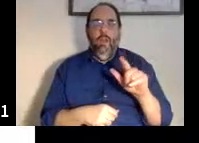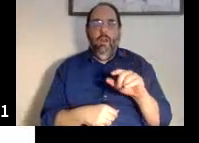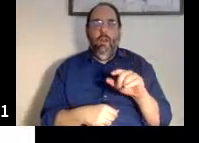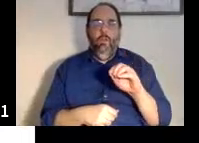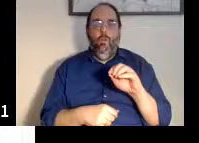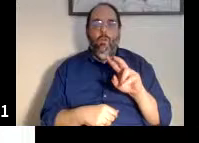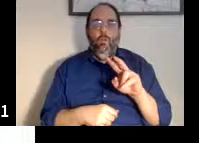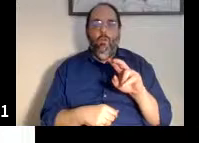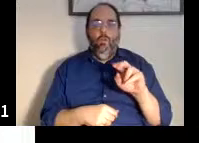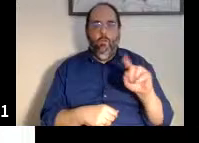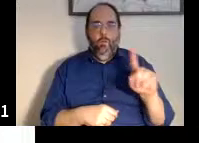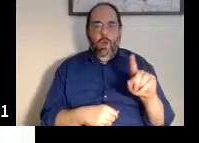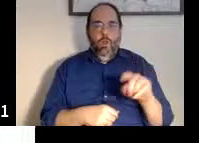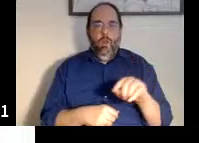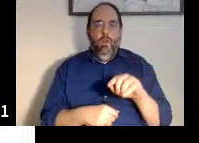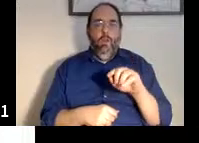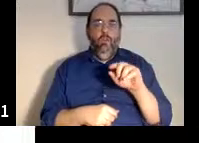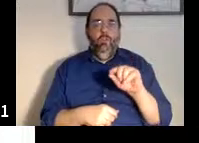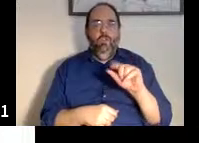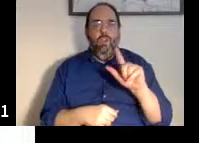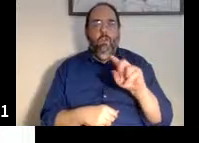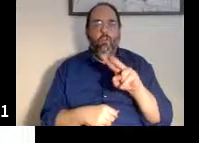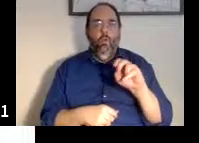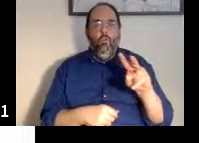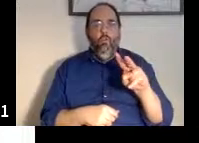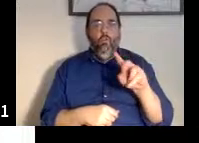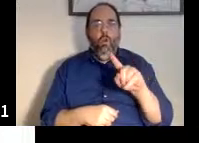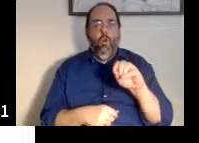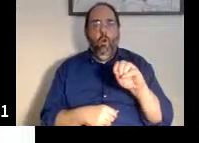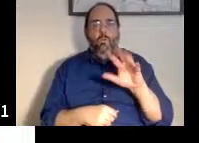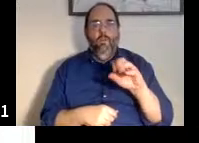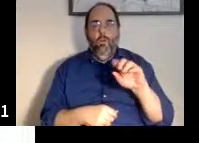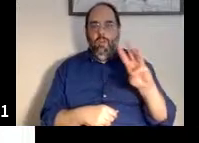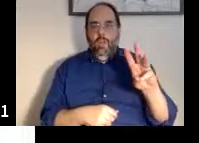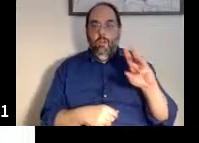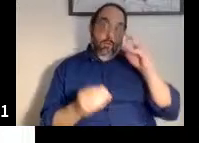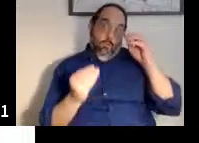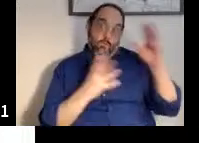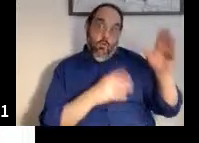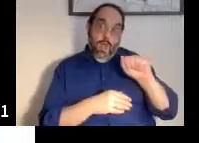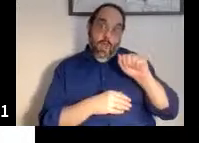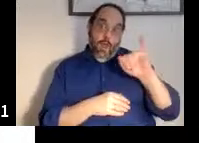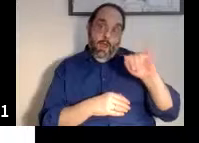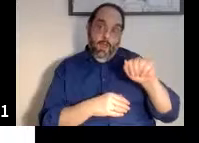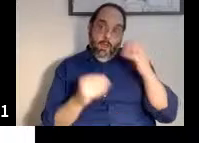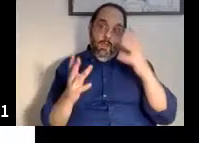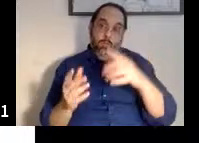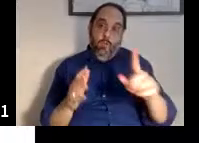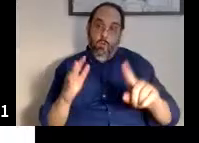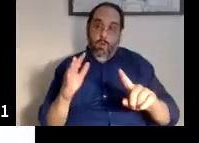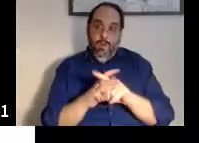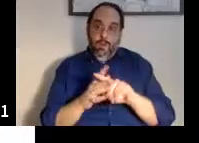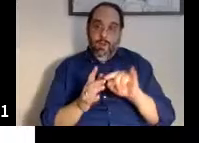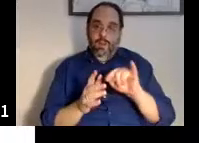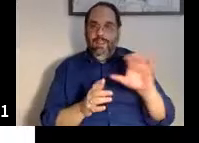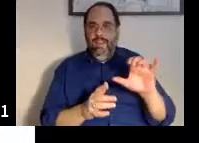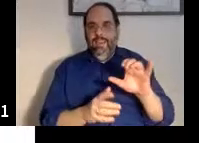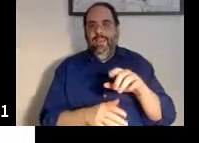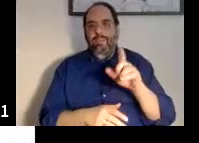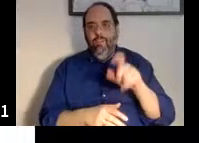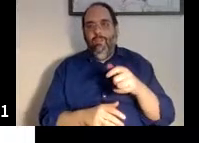2021-0506 course number, and we will be reporting this to AIA, your attendance. ICC is a